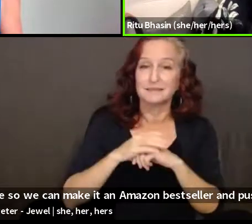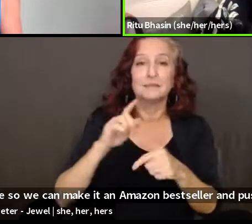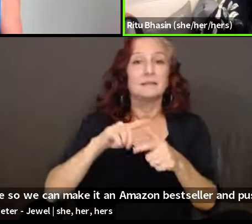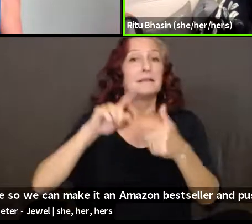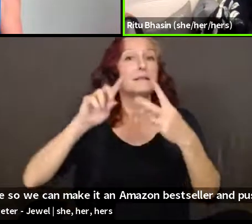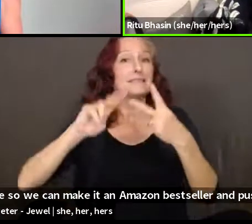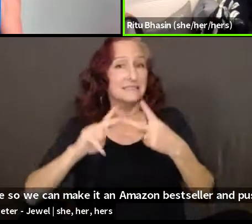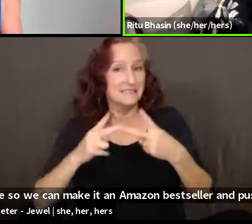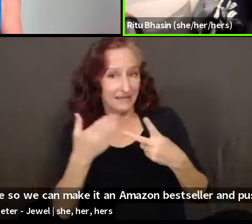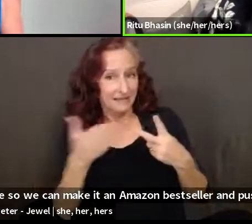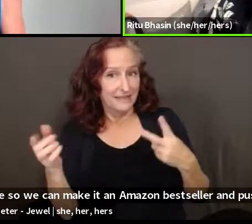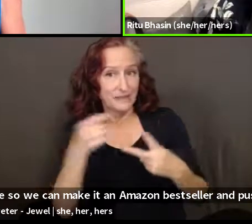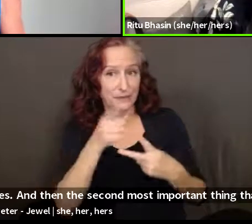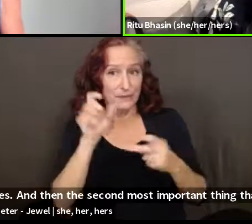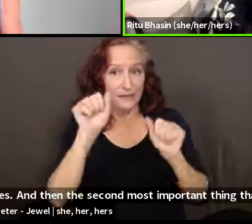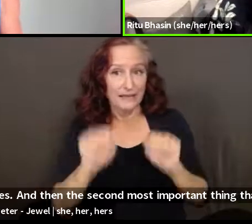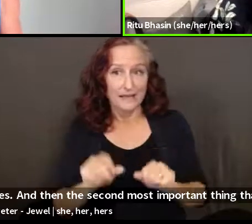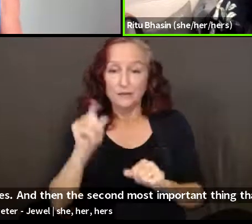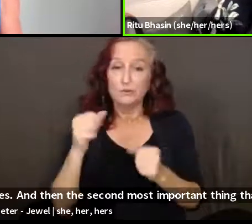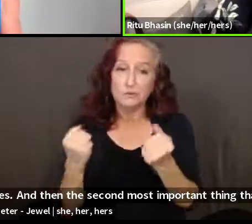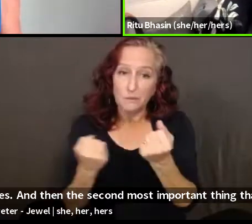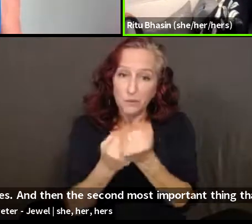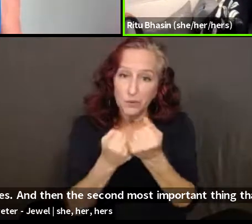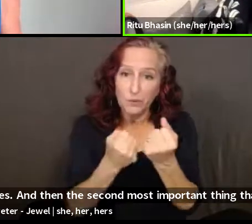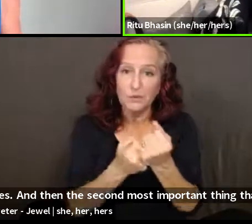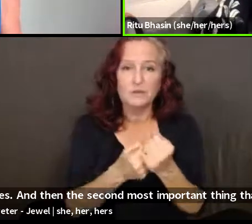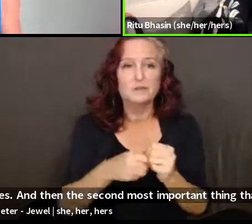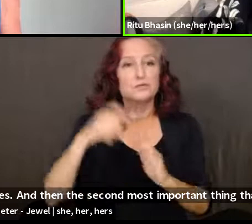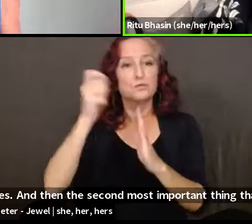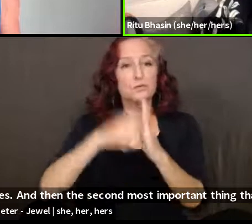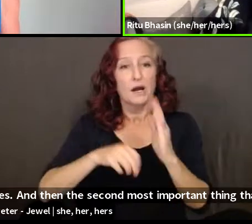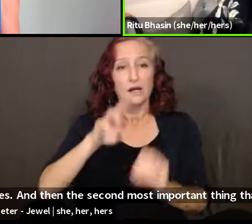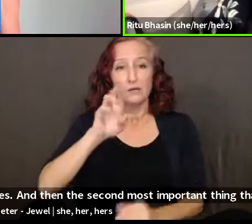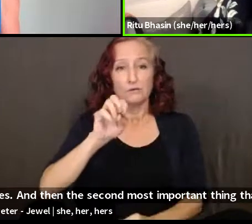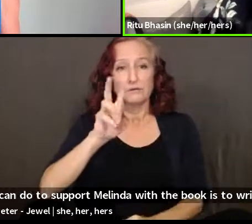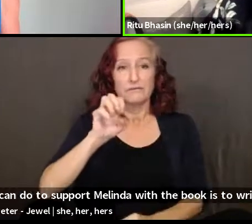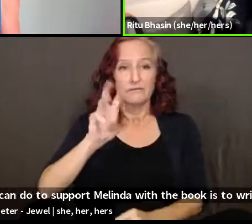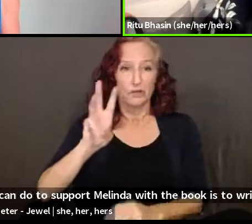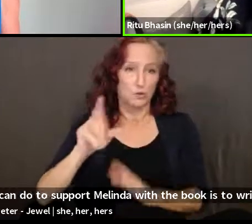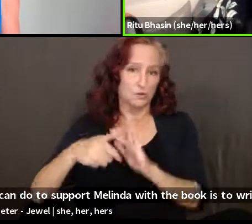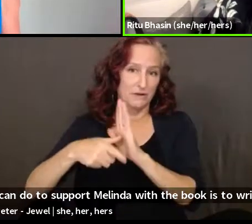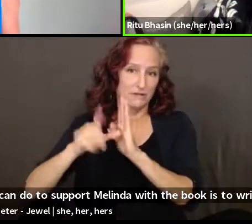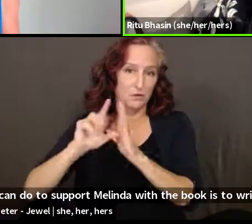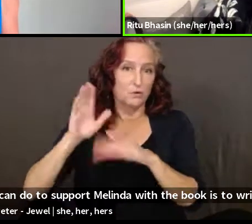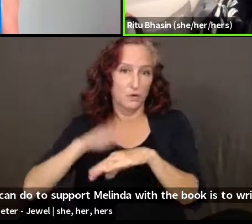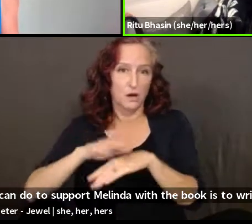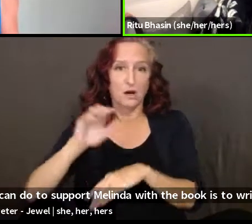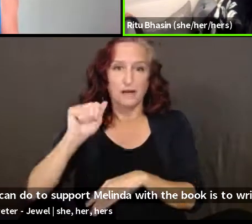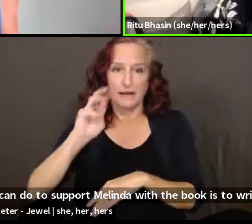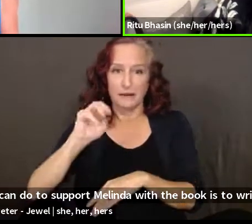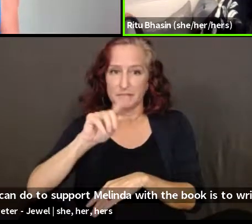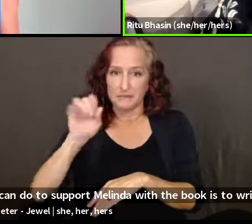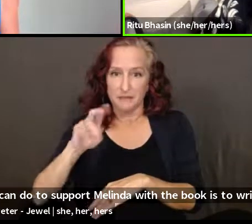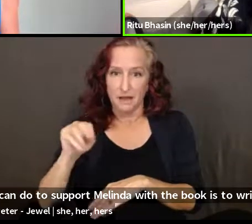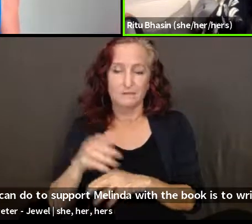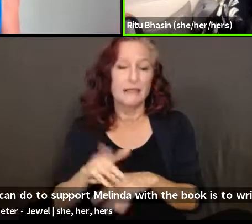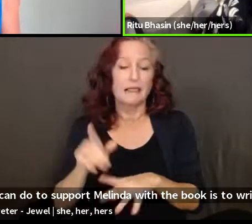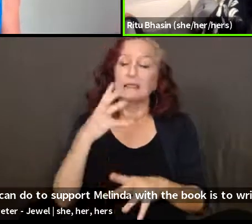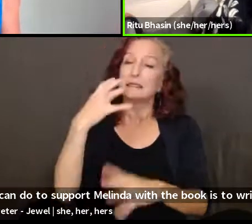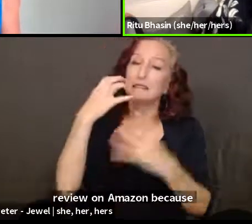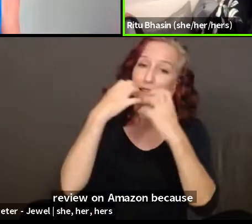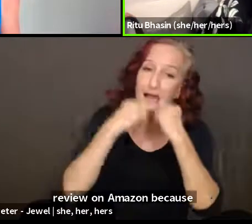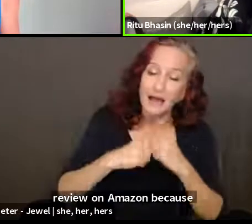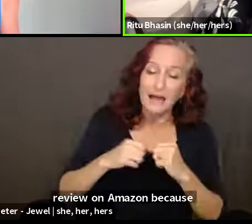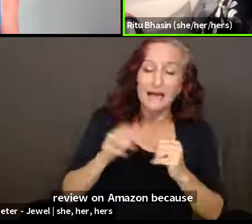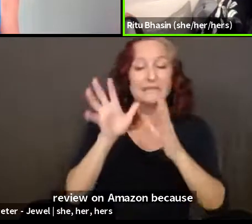support Melinda with the book is to write a review on Amazon, because love it or hate it, algorithms,